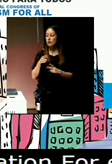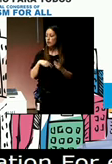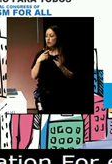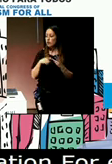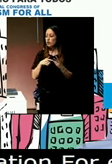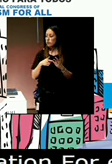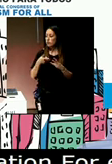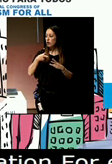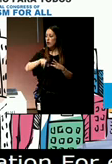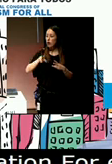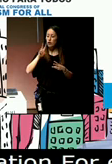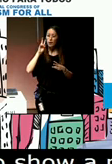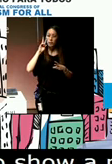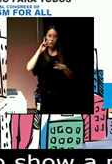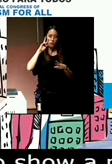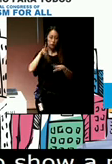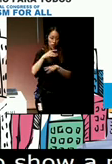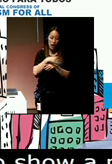and